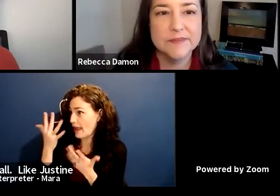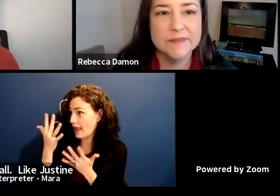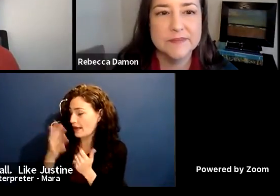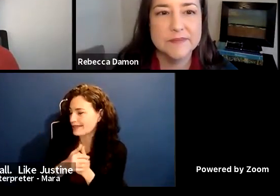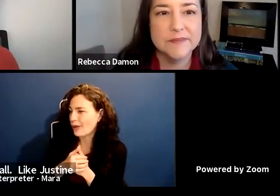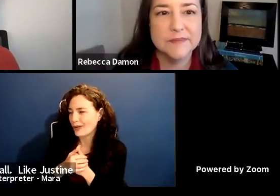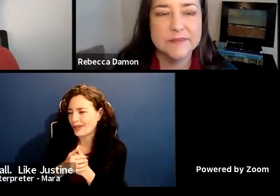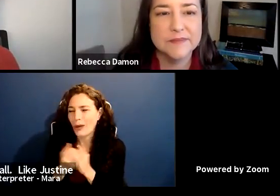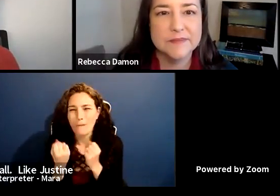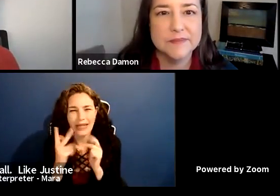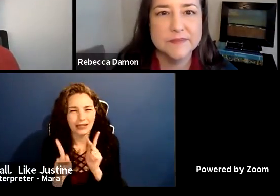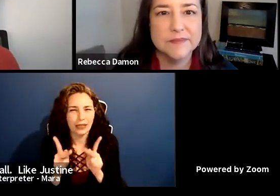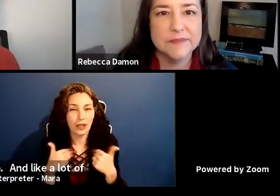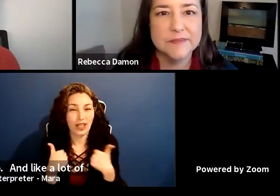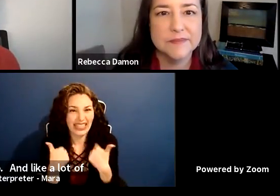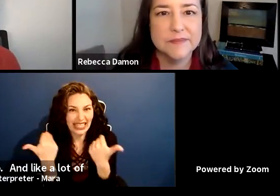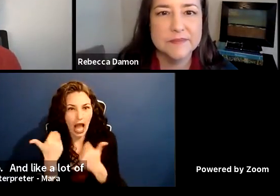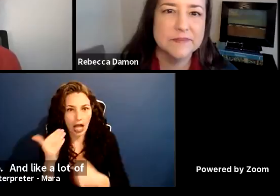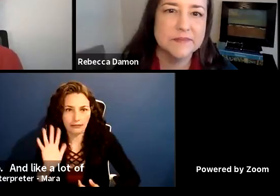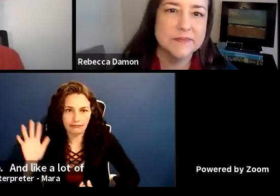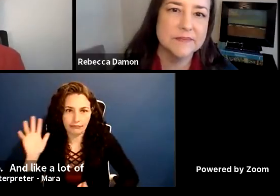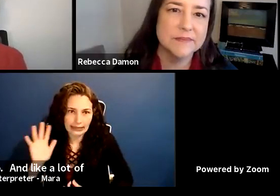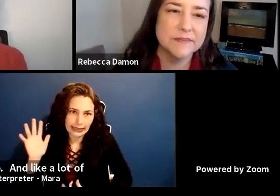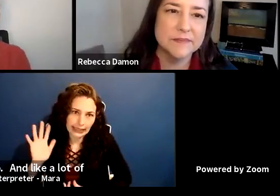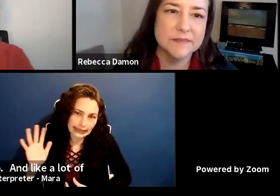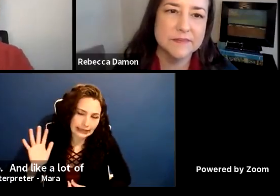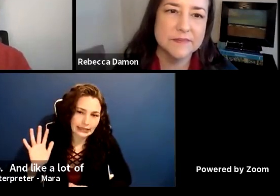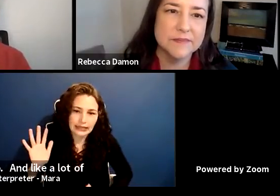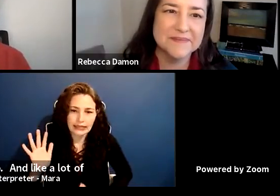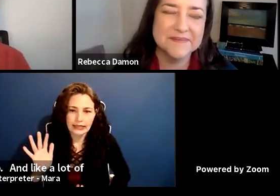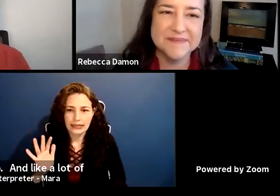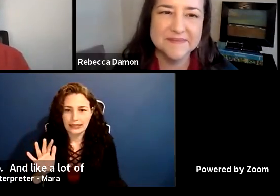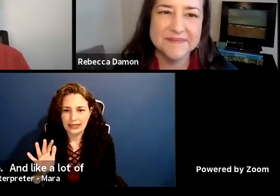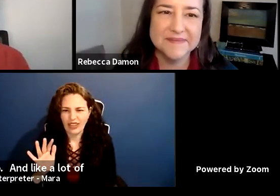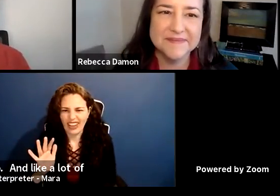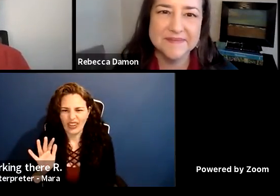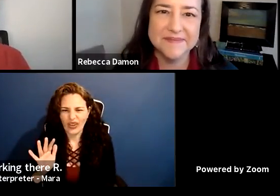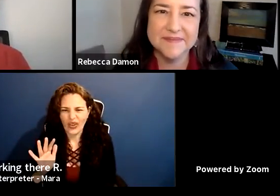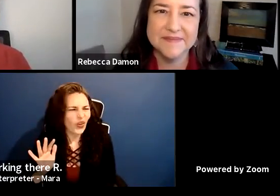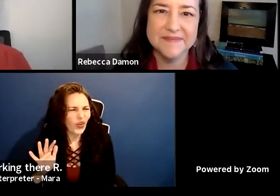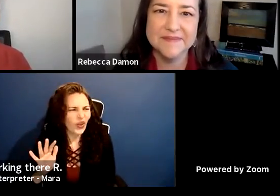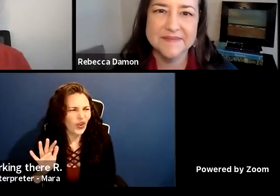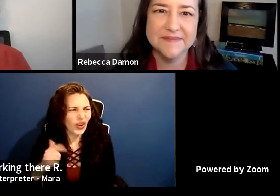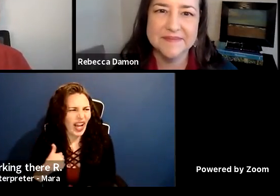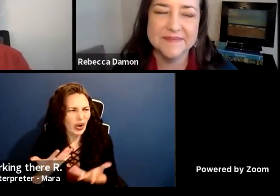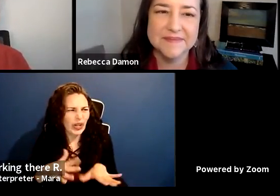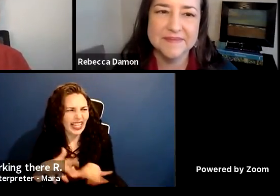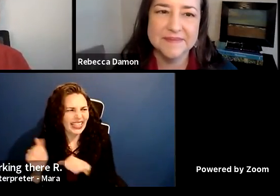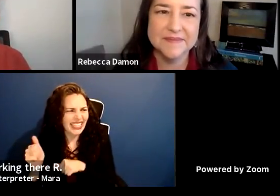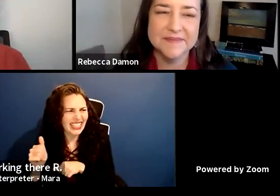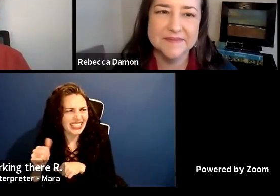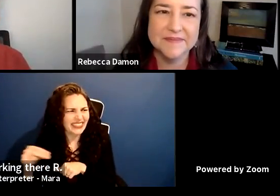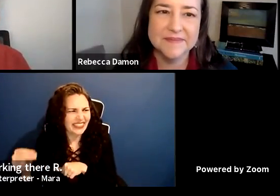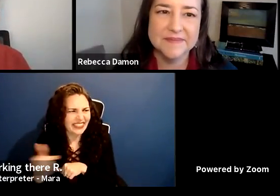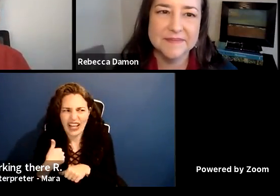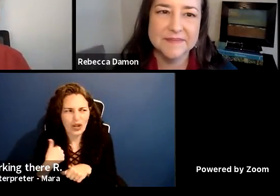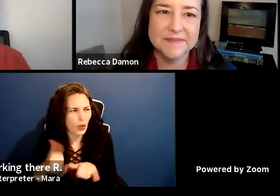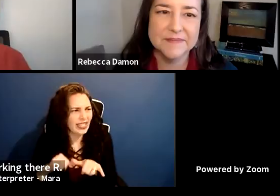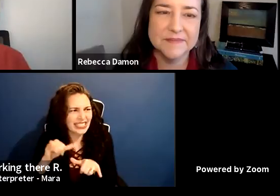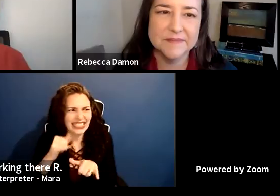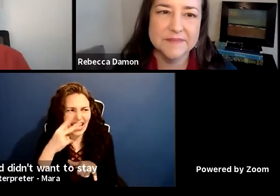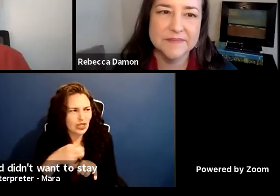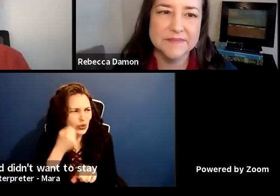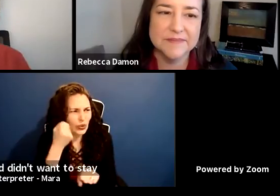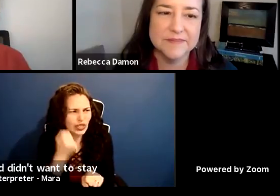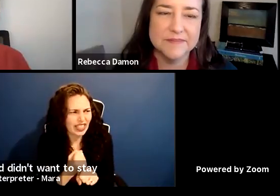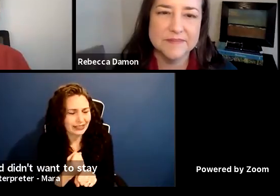there, many people then wanted to leave. They didn't want to stay the whole 2 years. And so they had to, deal with buyouts,